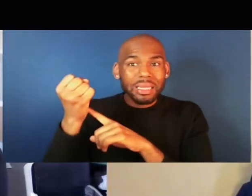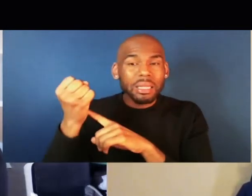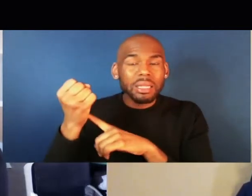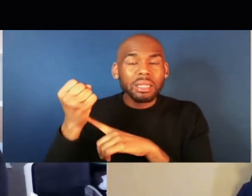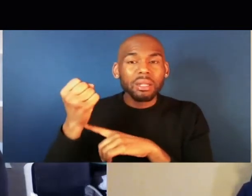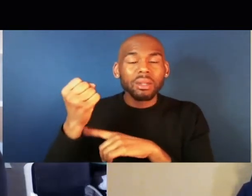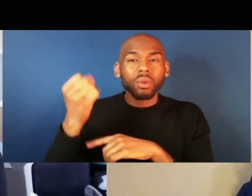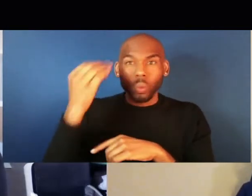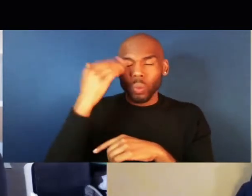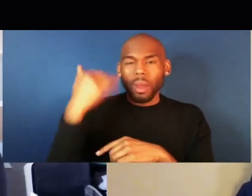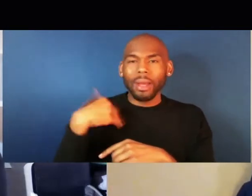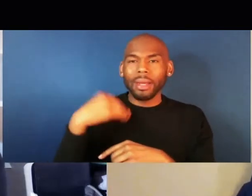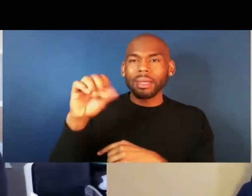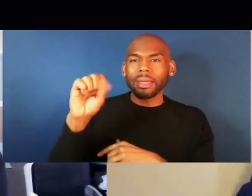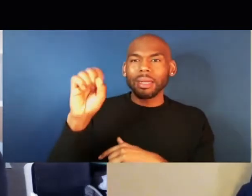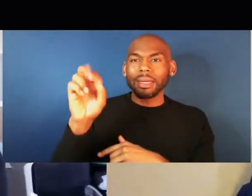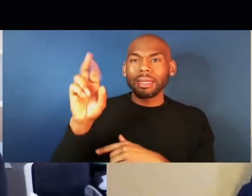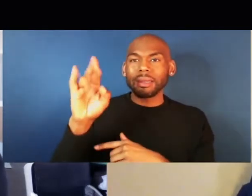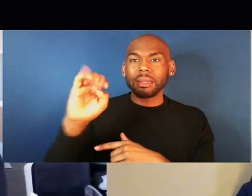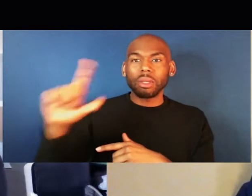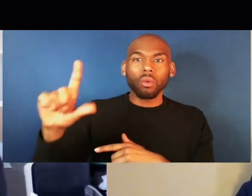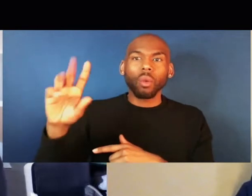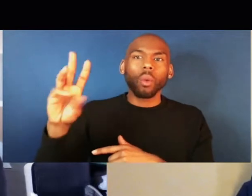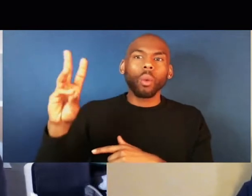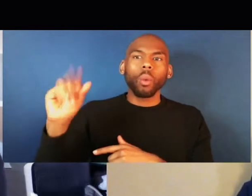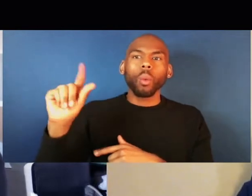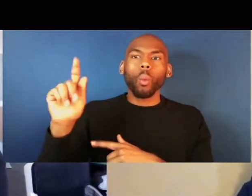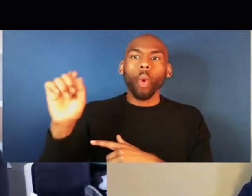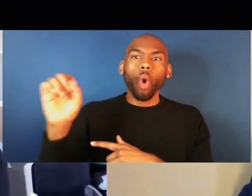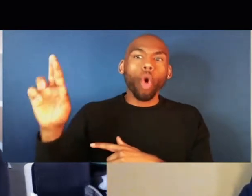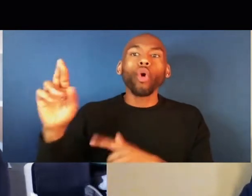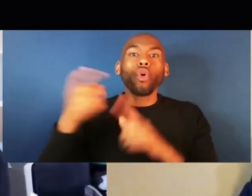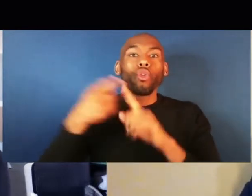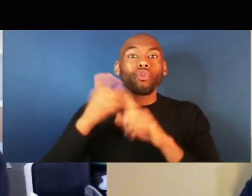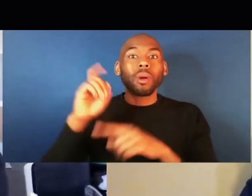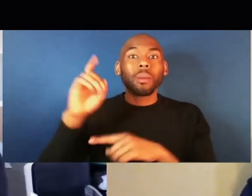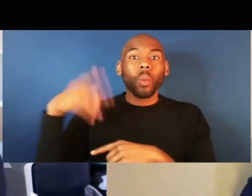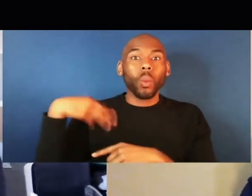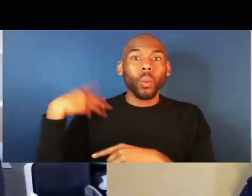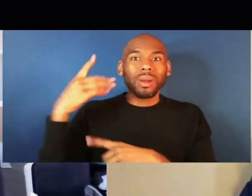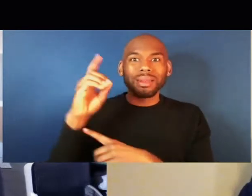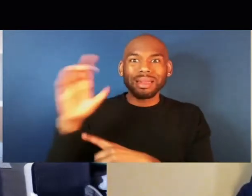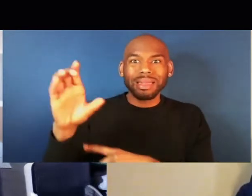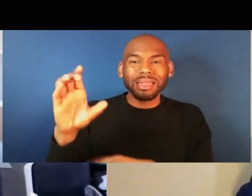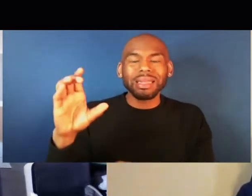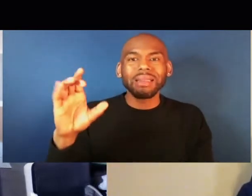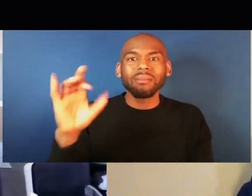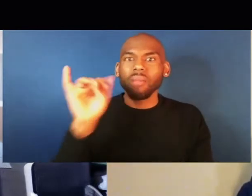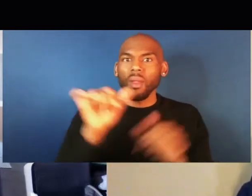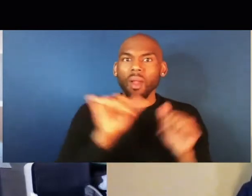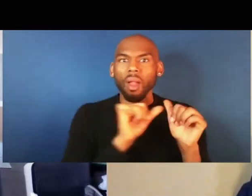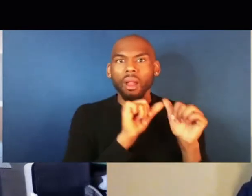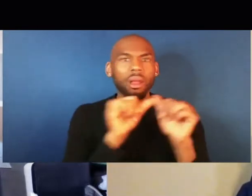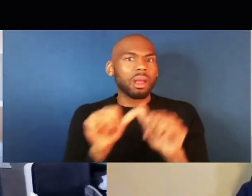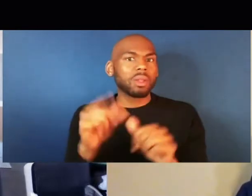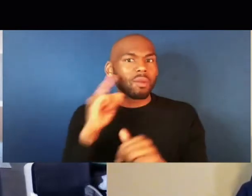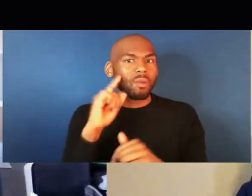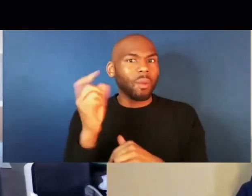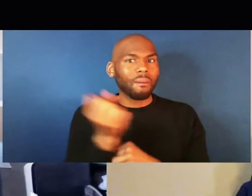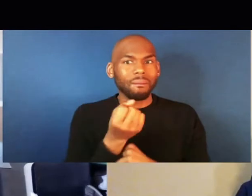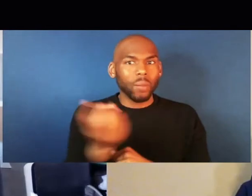Sylvia Walker from DC. And that lasted for a couple of